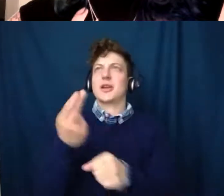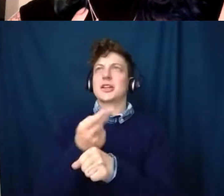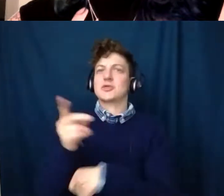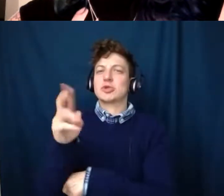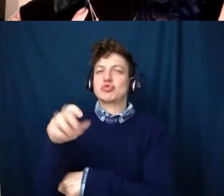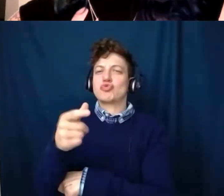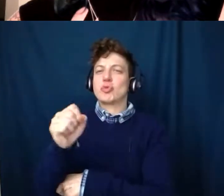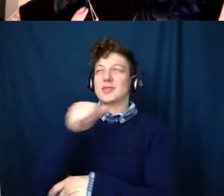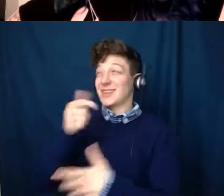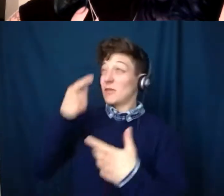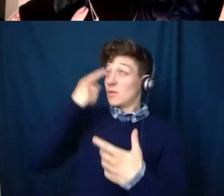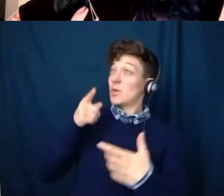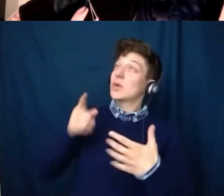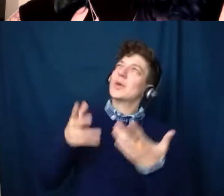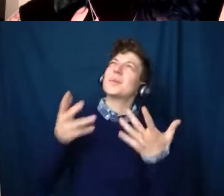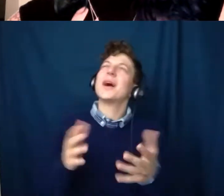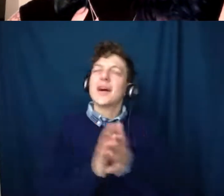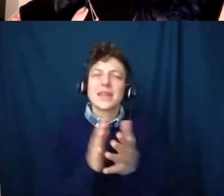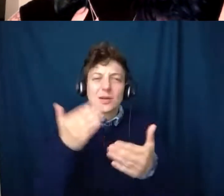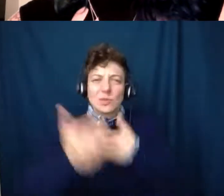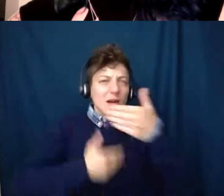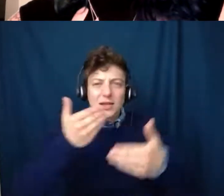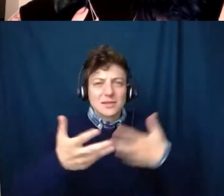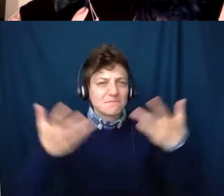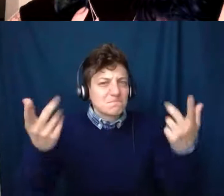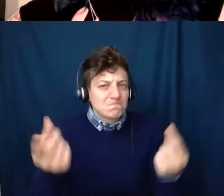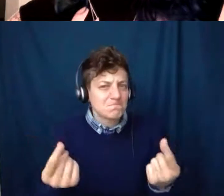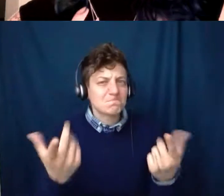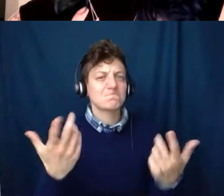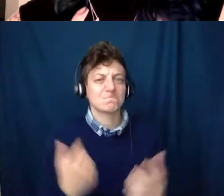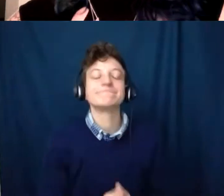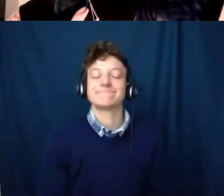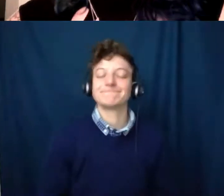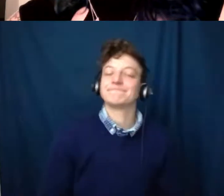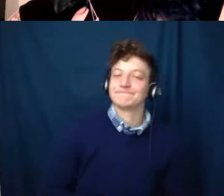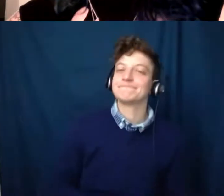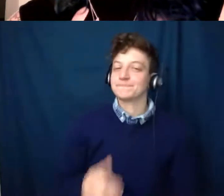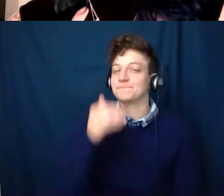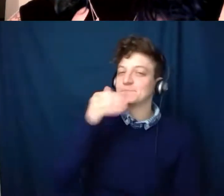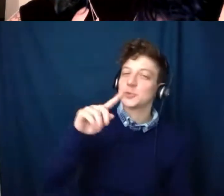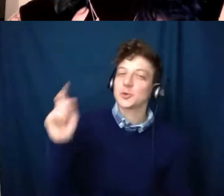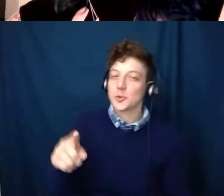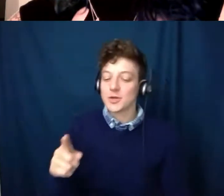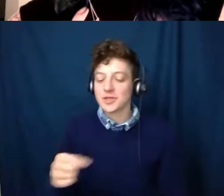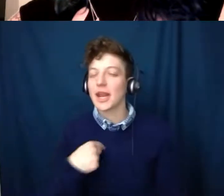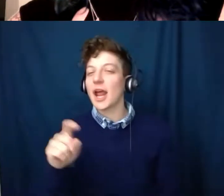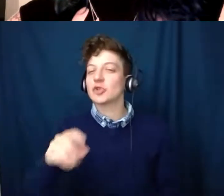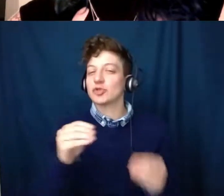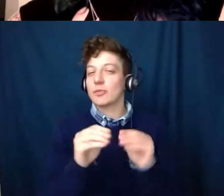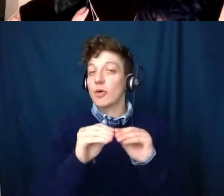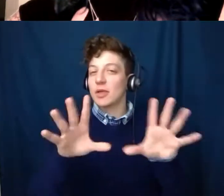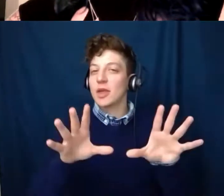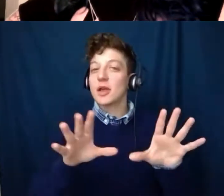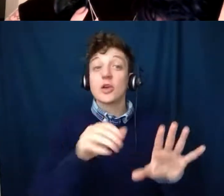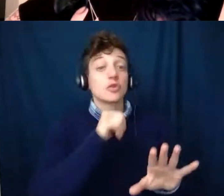But like, what is the procedure in this situation? That's a really good question, Sarah. And I should have made this more clear. So you don't